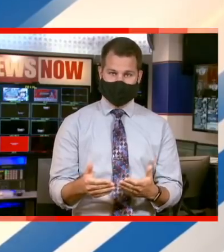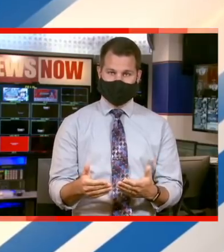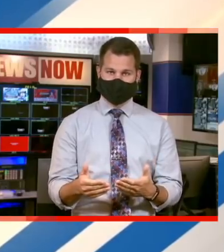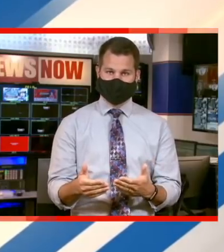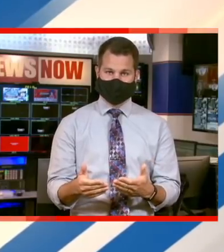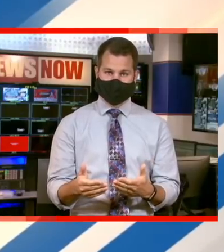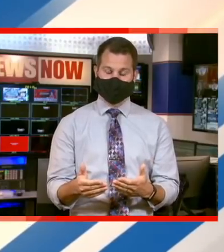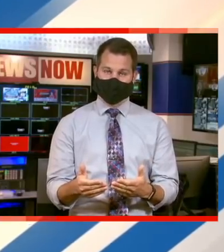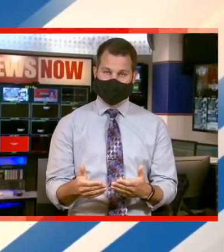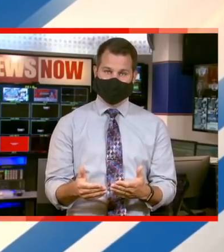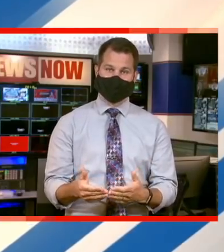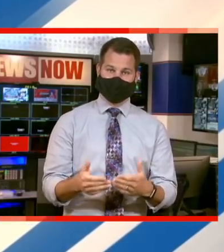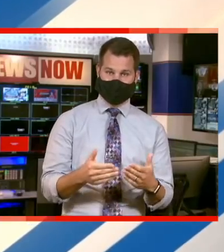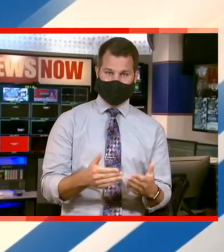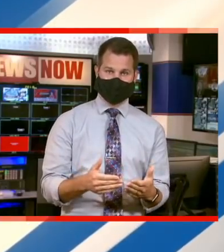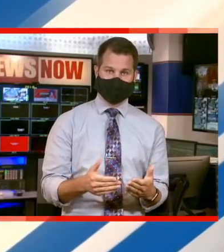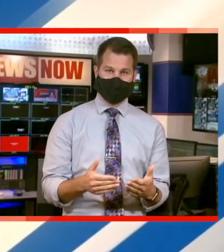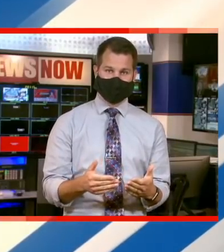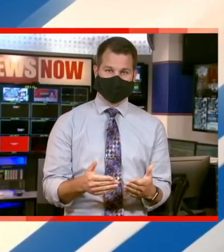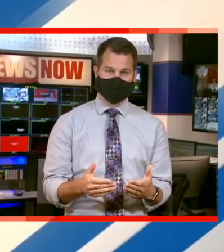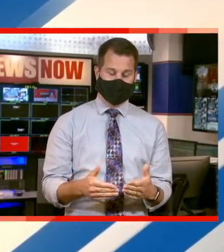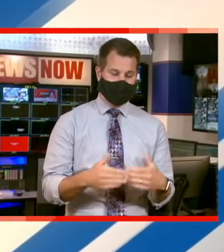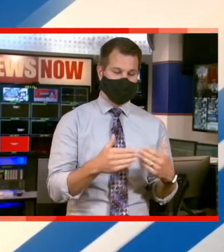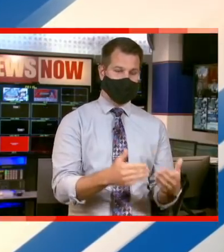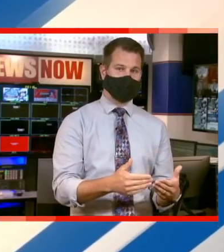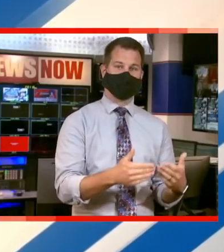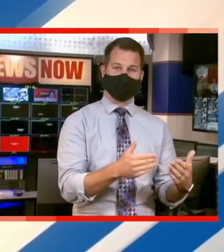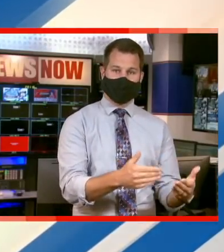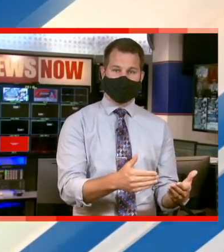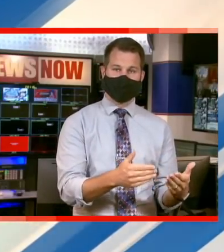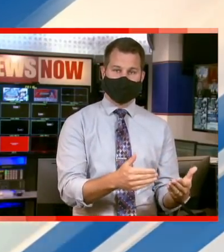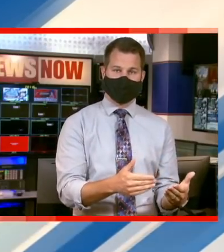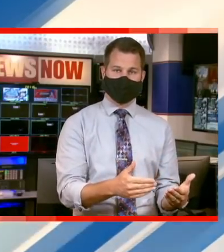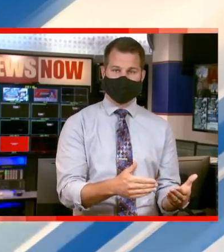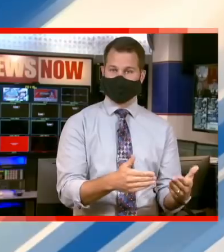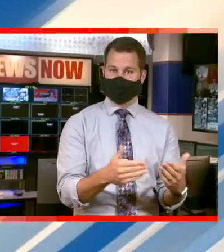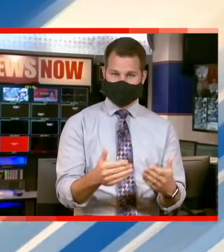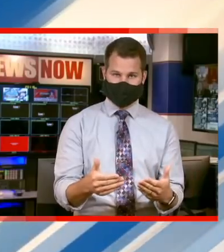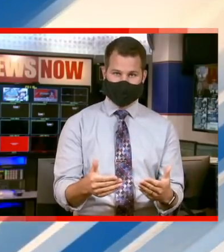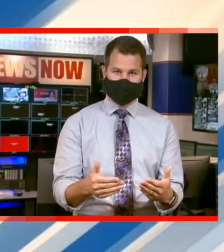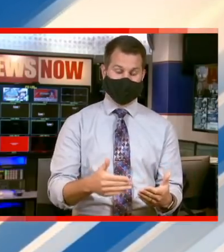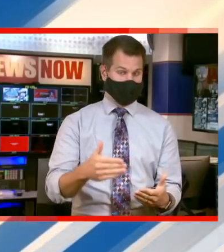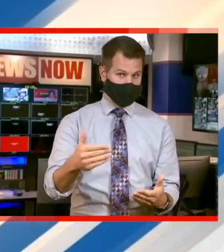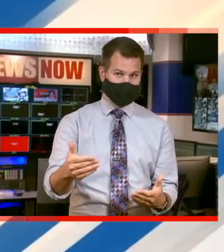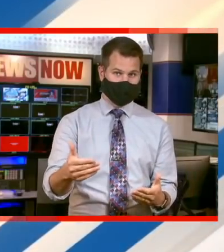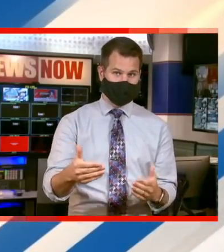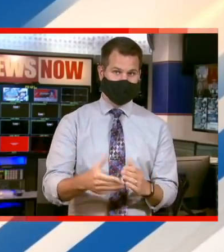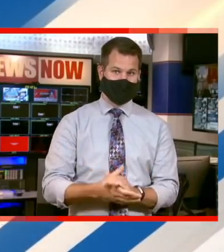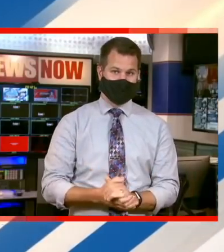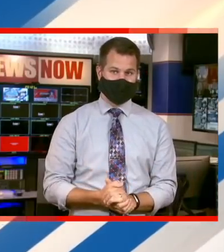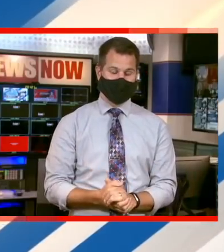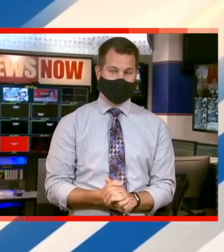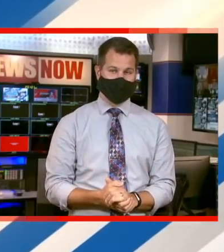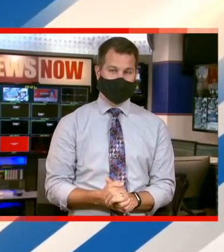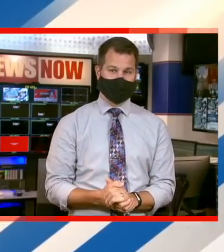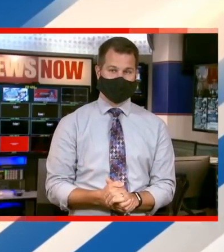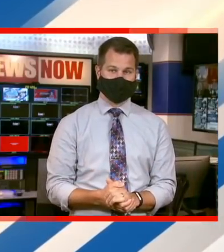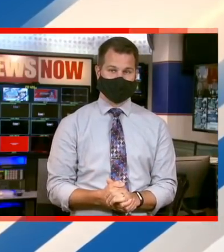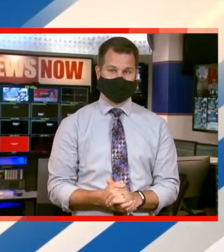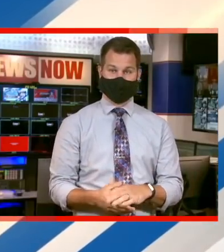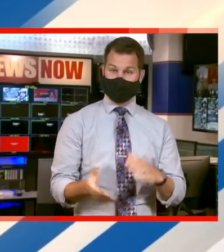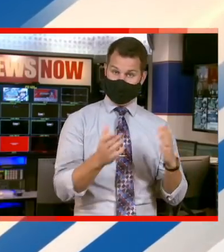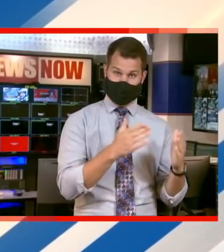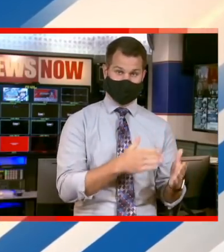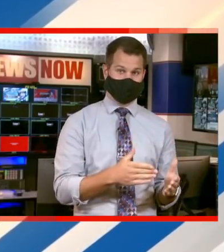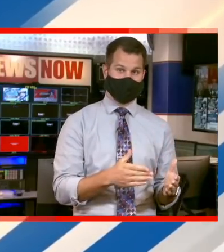in place, at least at the county level, a mass vaccination schedule or protocol that's been in